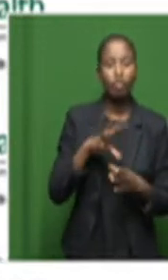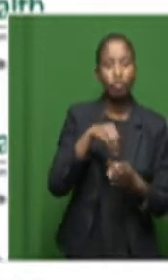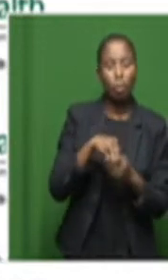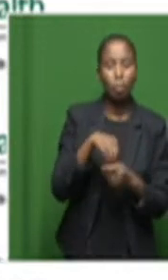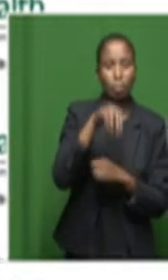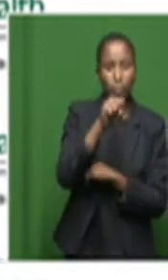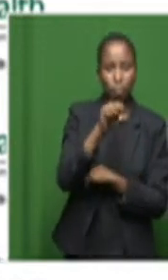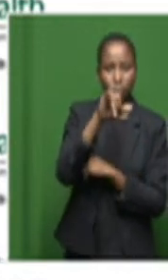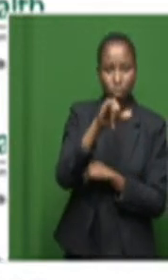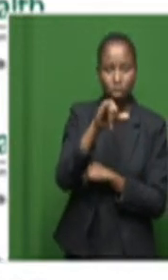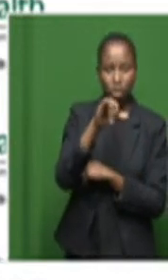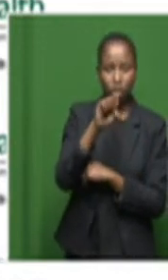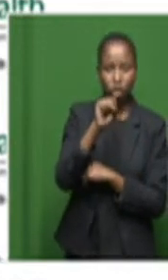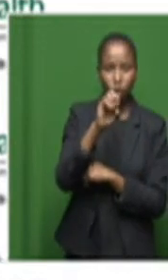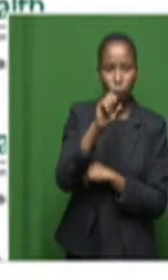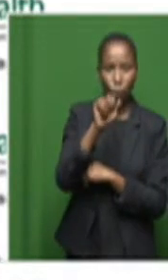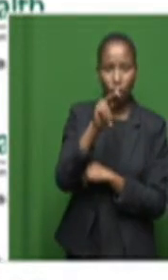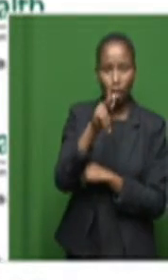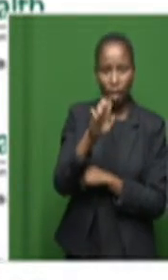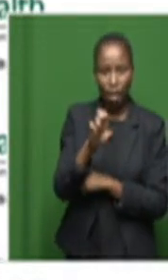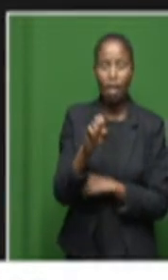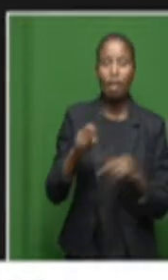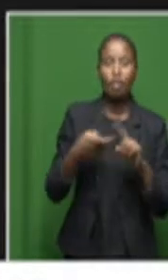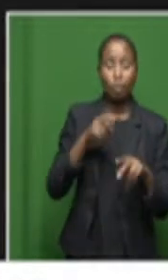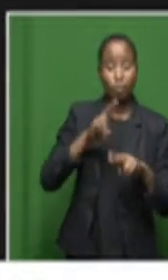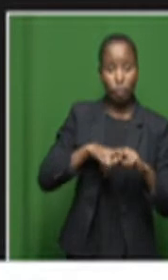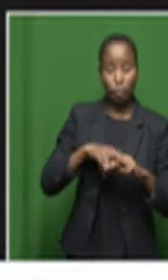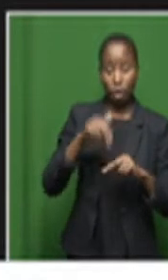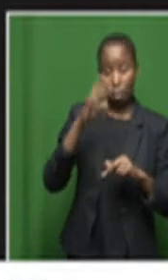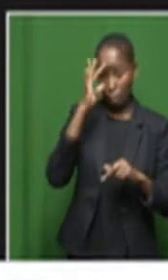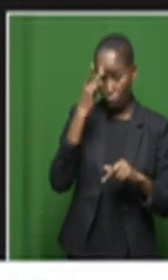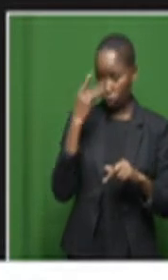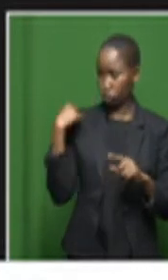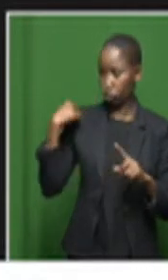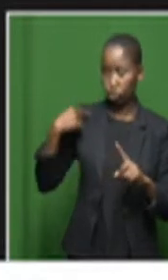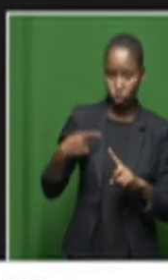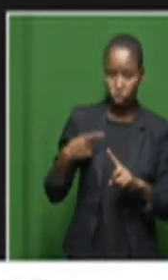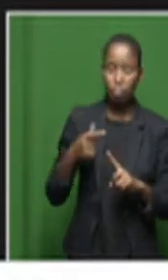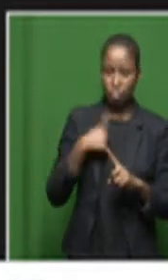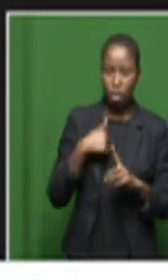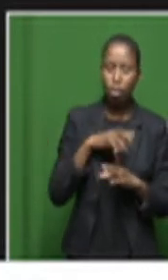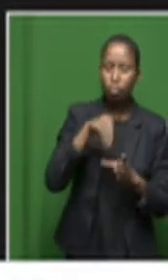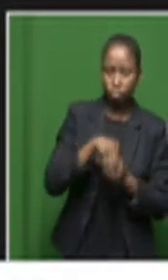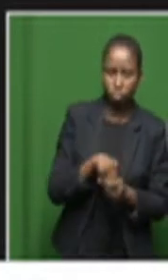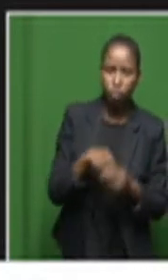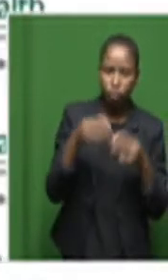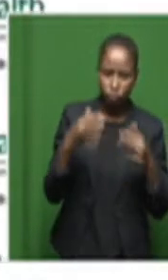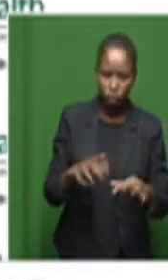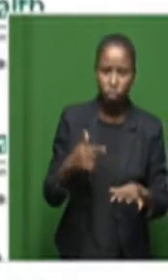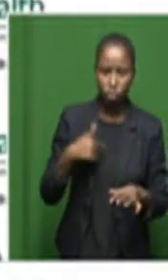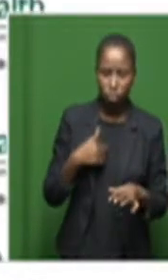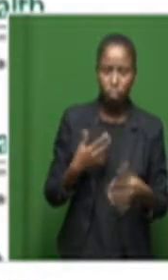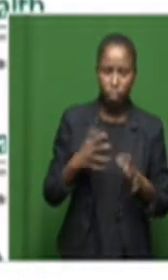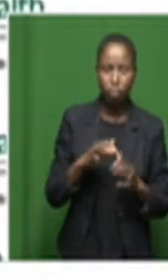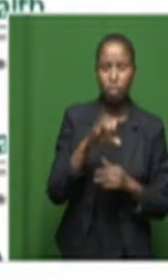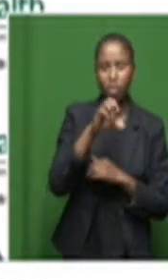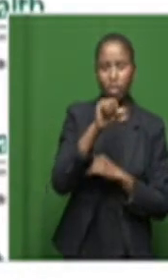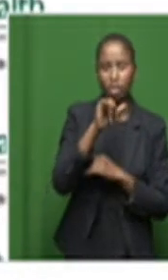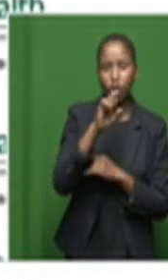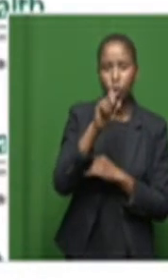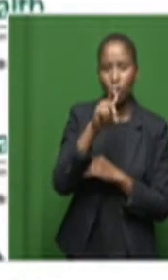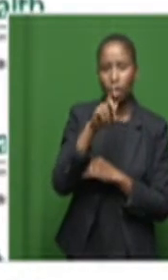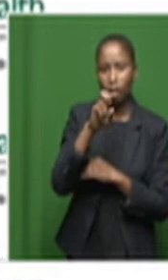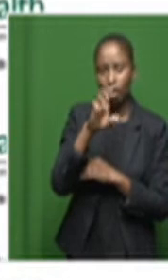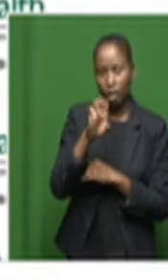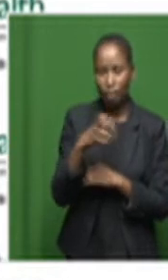from early in February and March, and I can attest that I'm one of those who received the Sisonke, have really